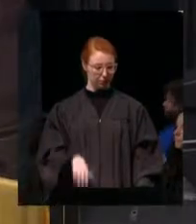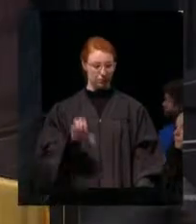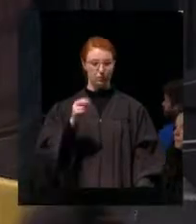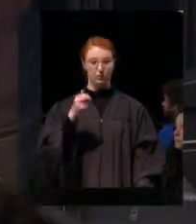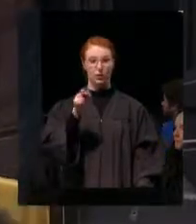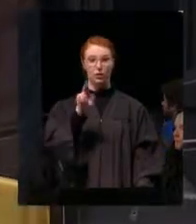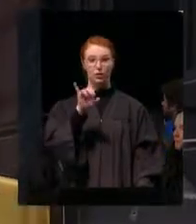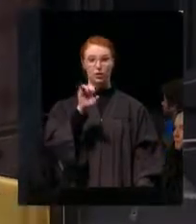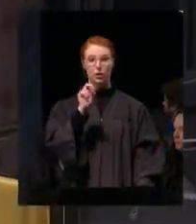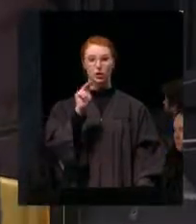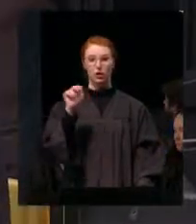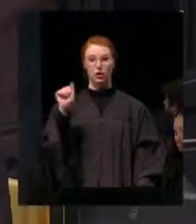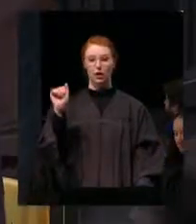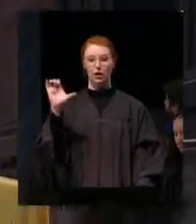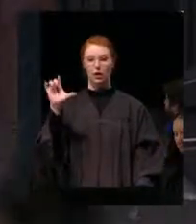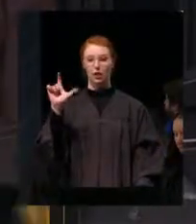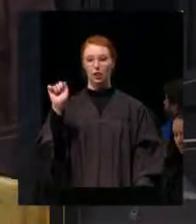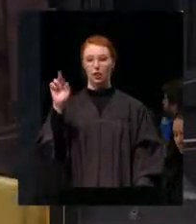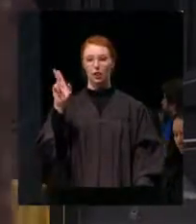Shariana Clark.